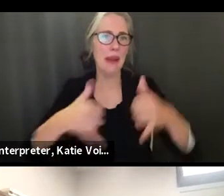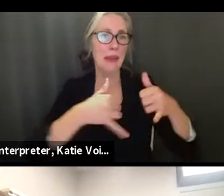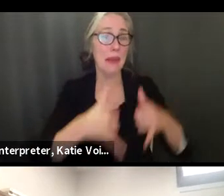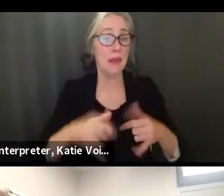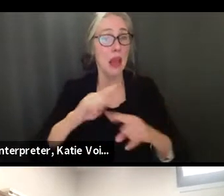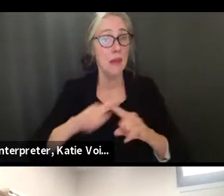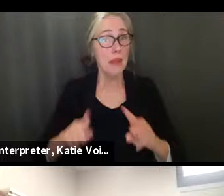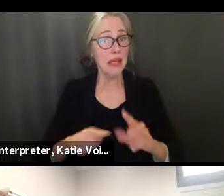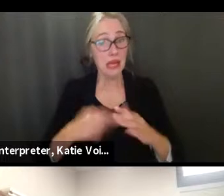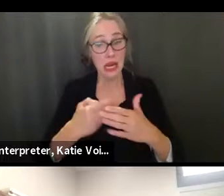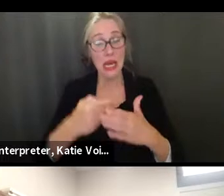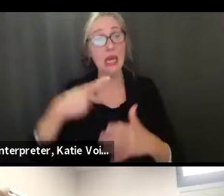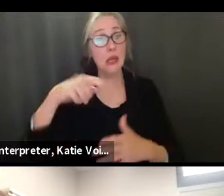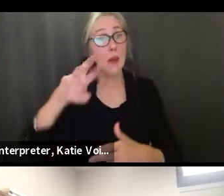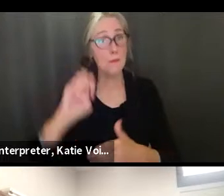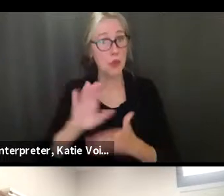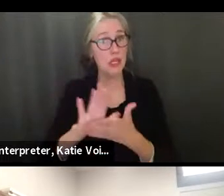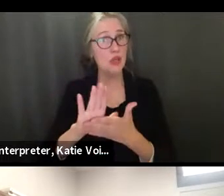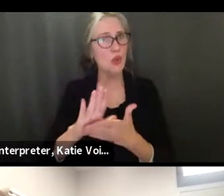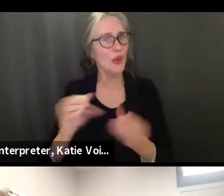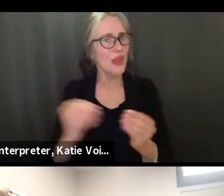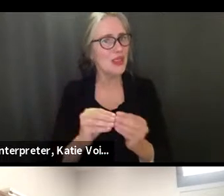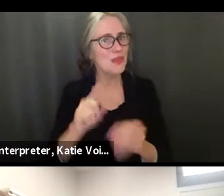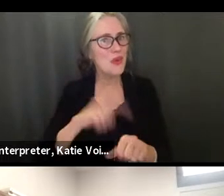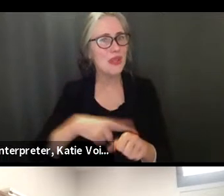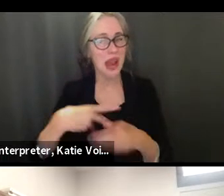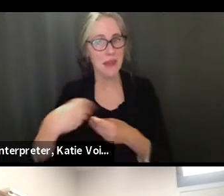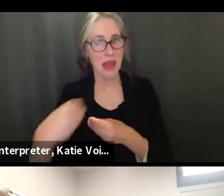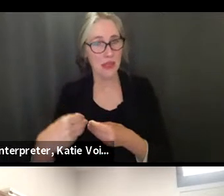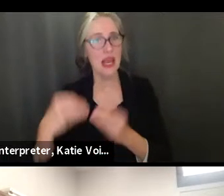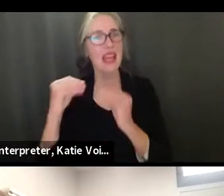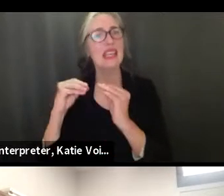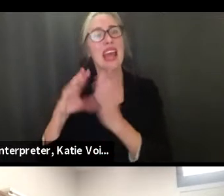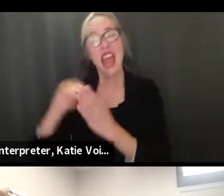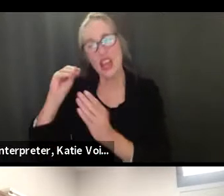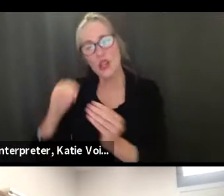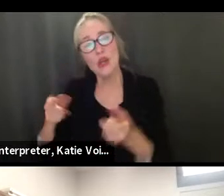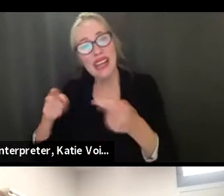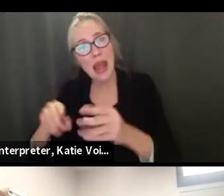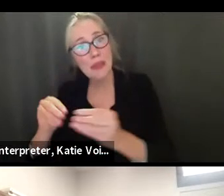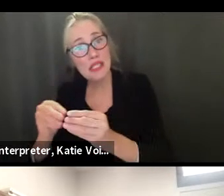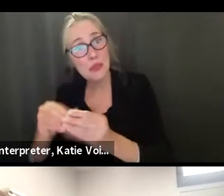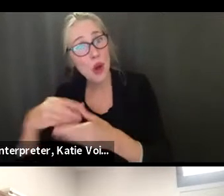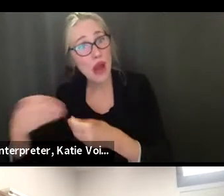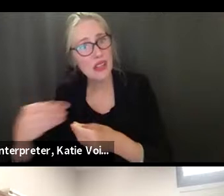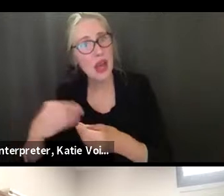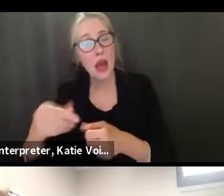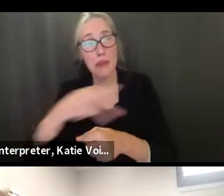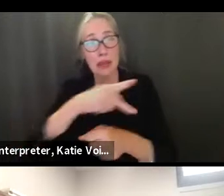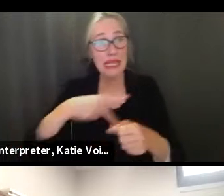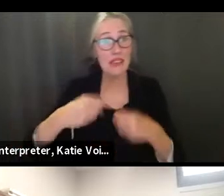more time outside and some learning does take place outside. But by providing spaces of exploration